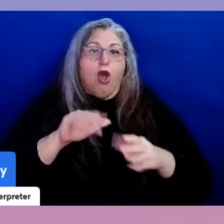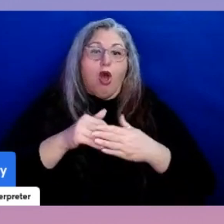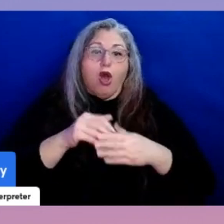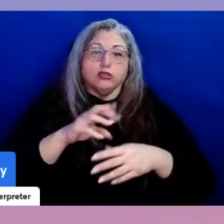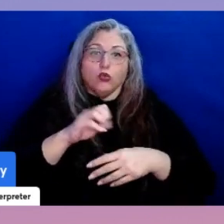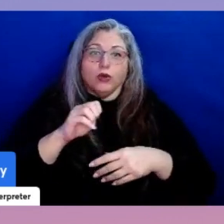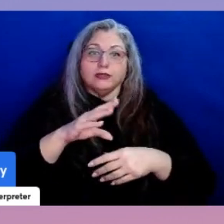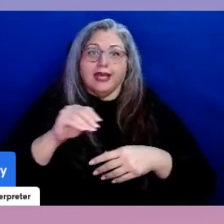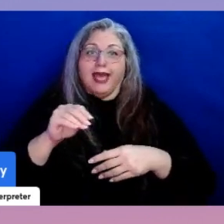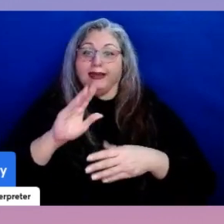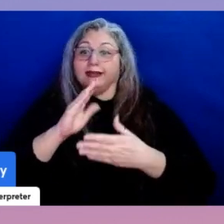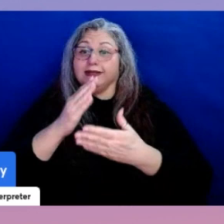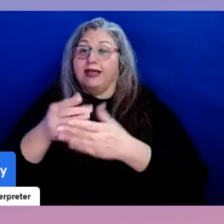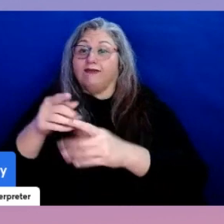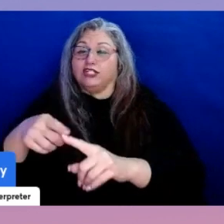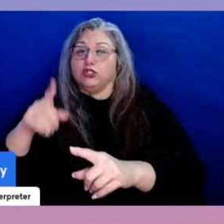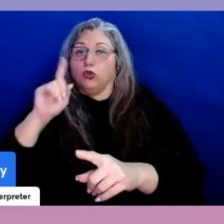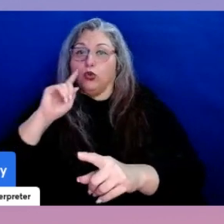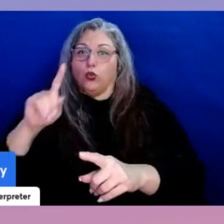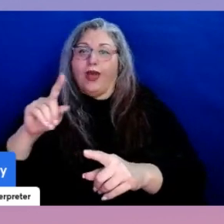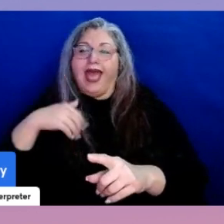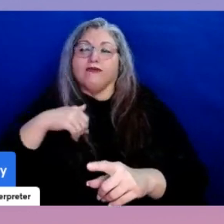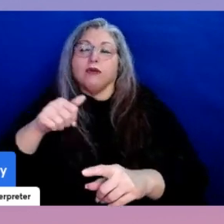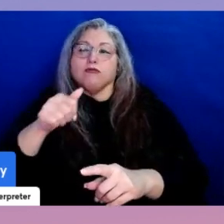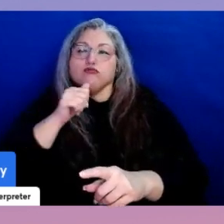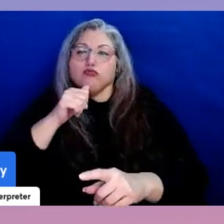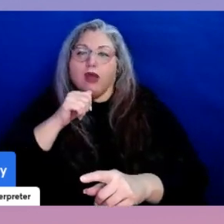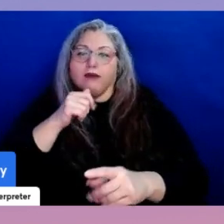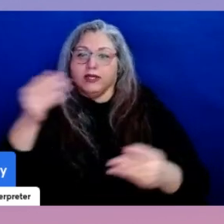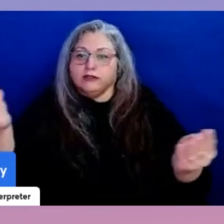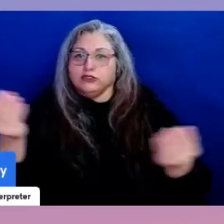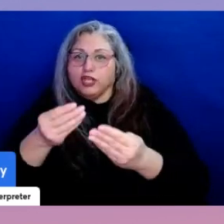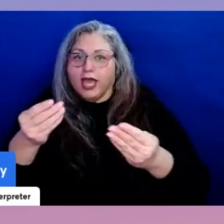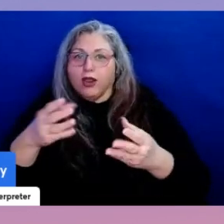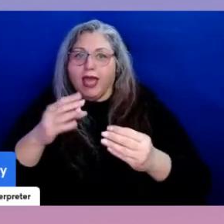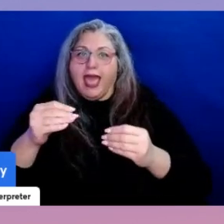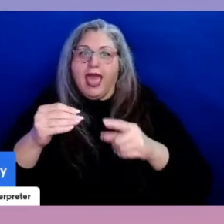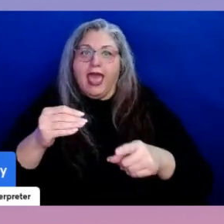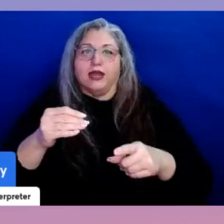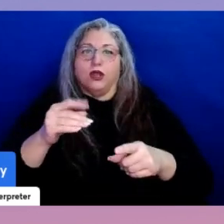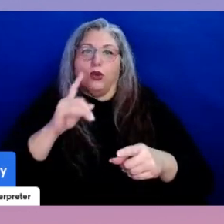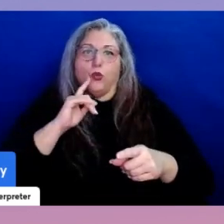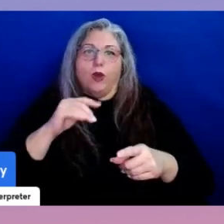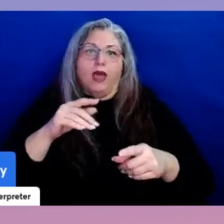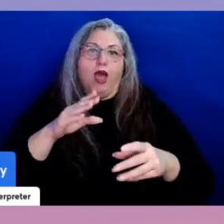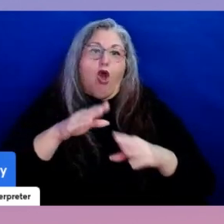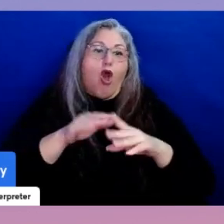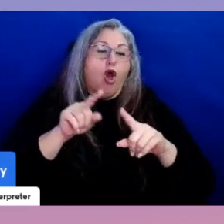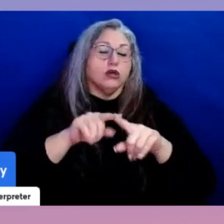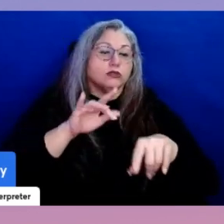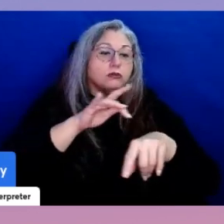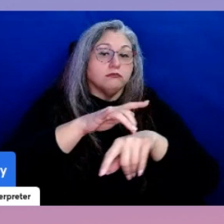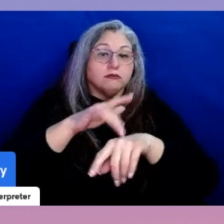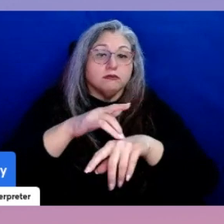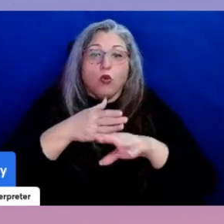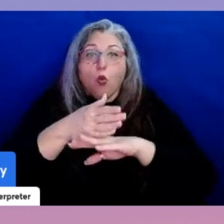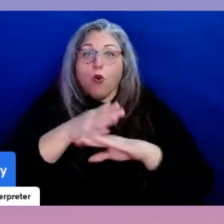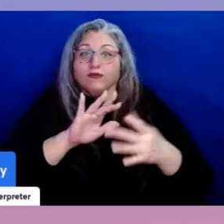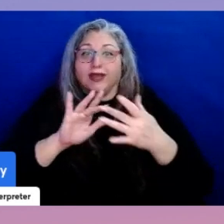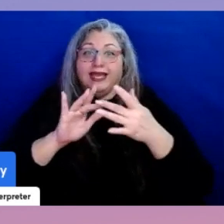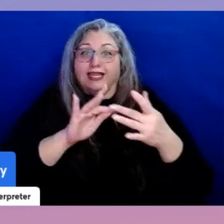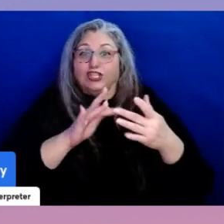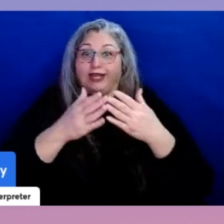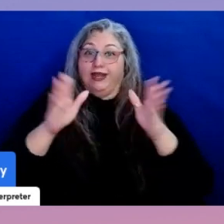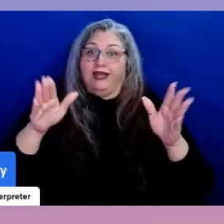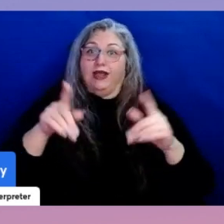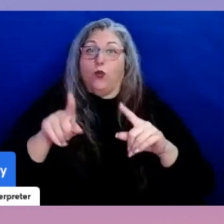over a private channel and avoid traversing the public internet. Once a request passes through and